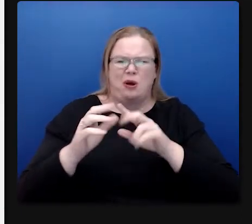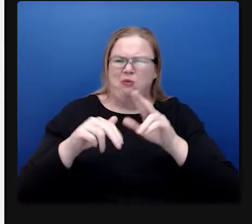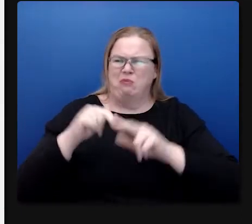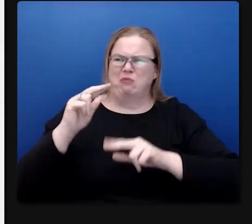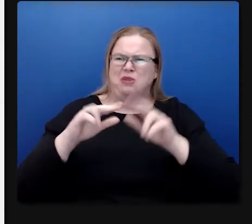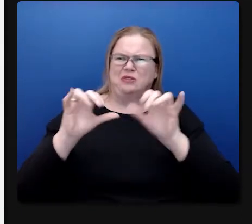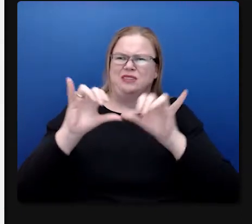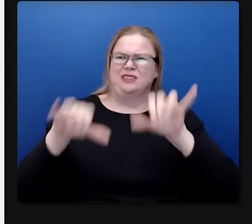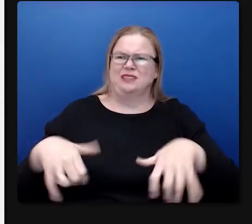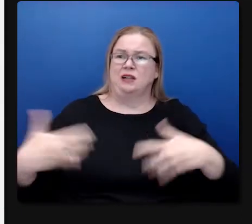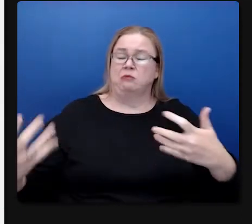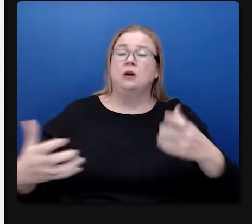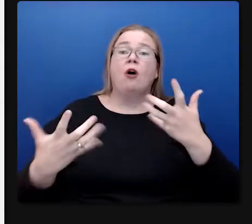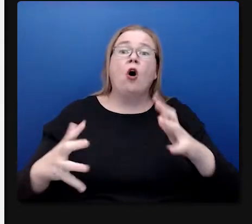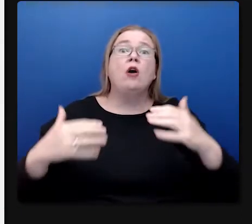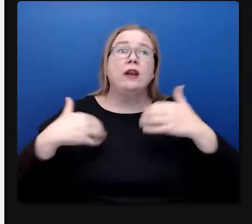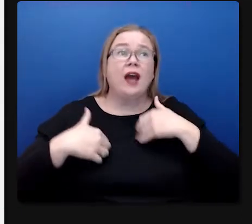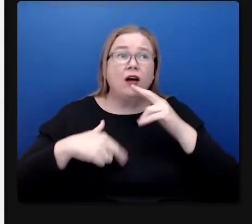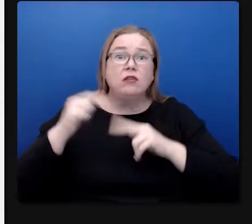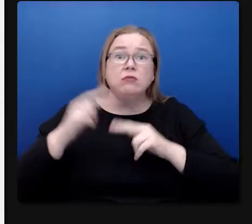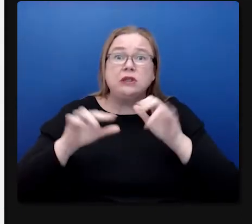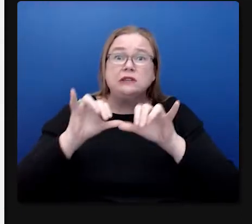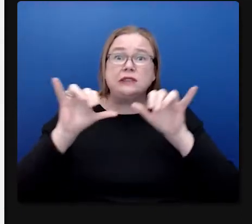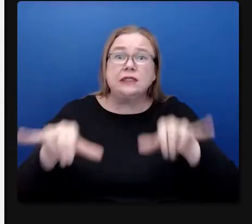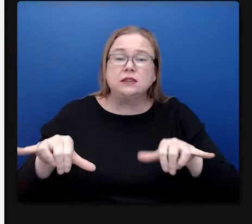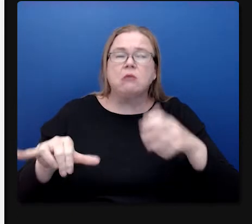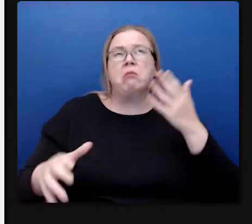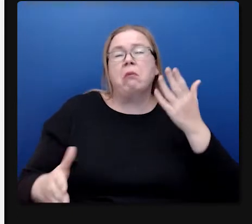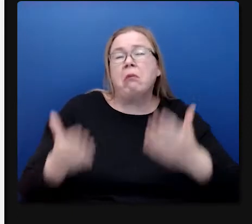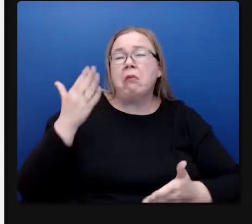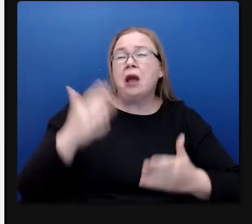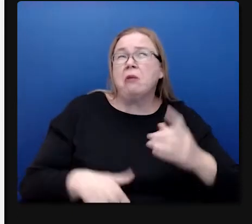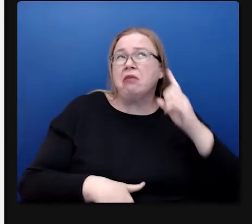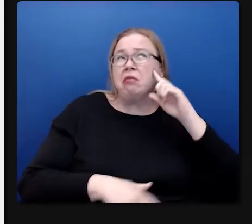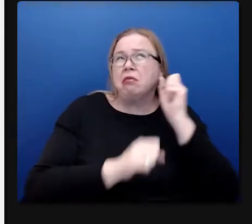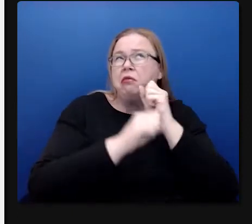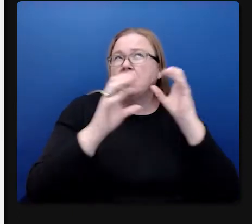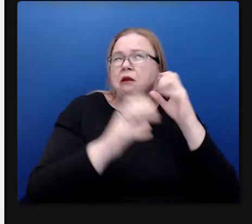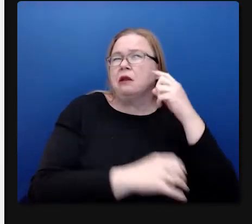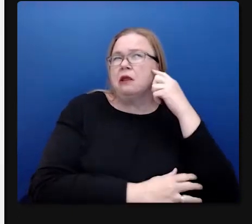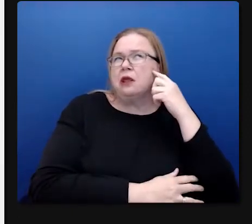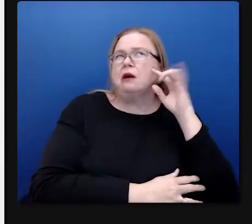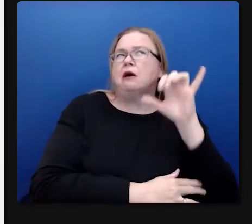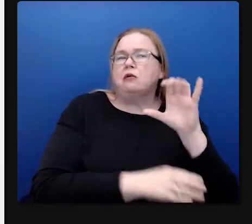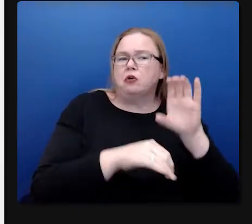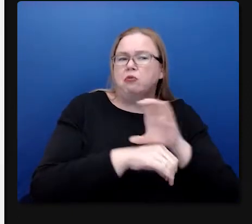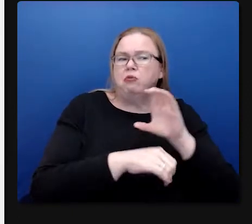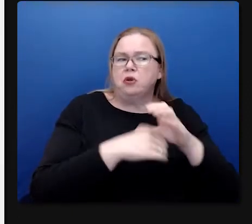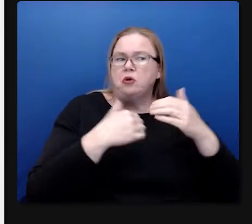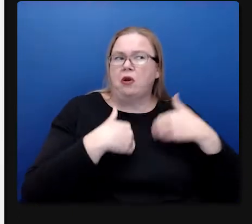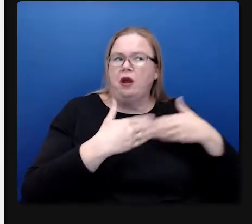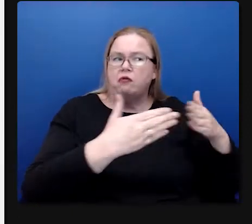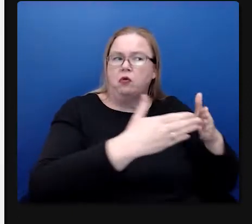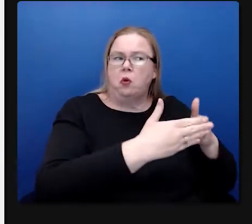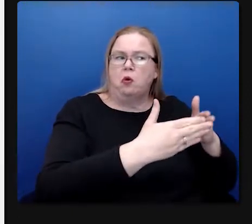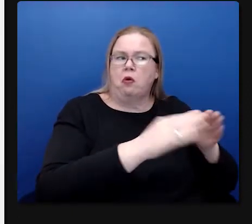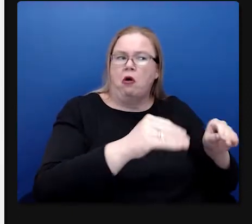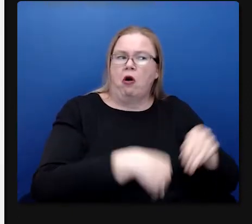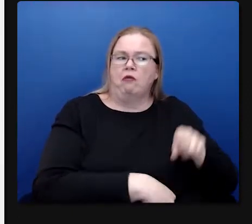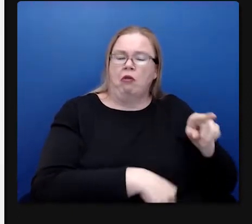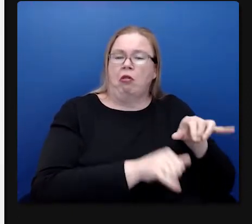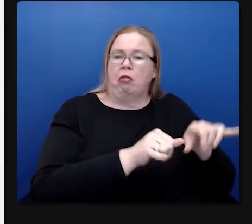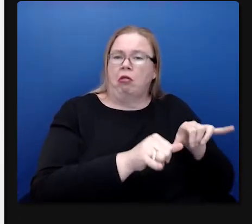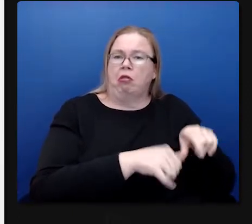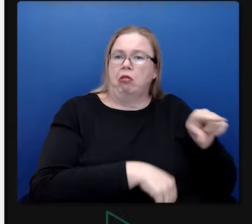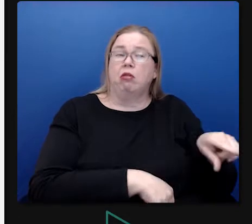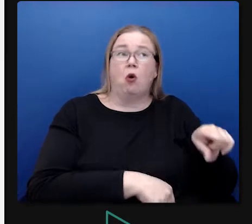build systems? If you already have a build system, maybe when you think of that, you think of the computer you have sitting in the corner of your office.